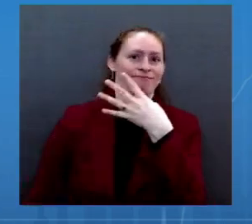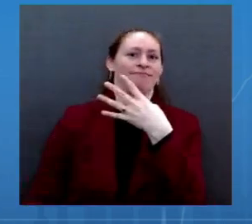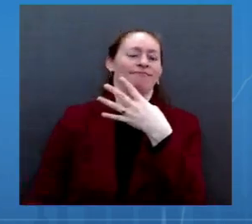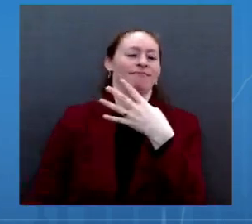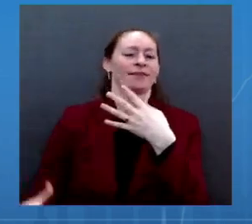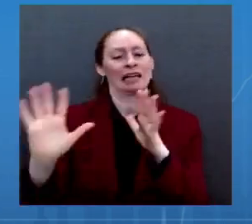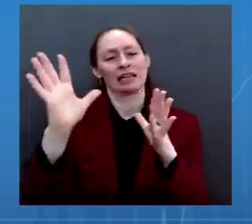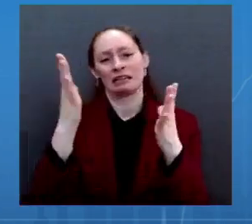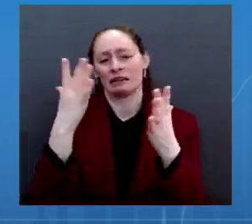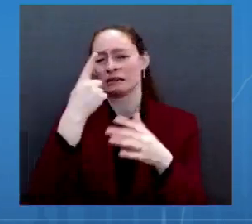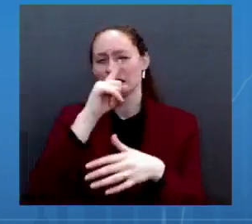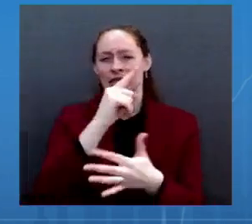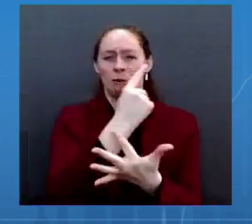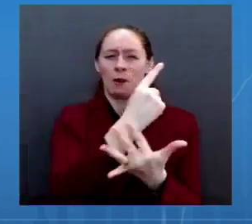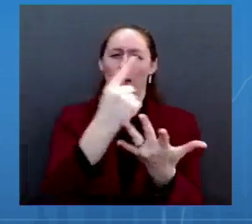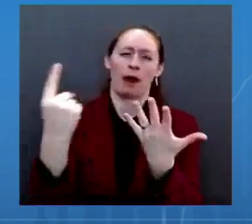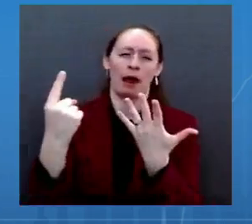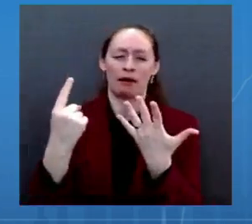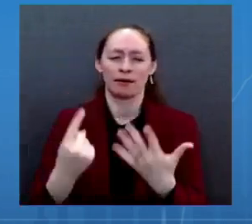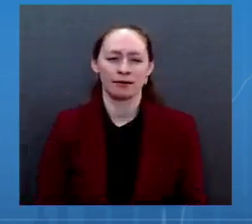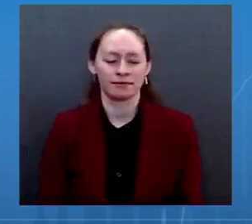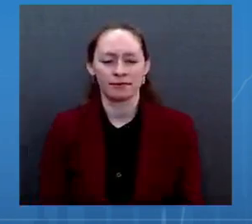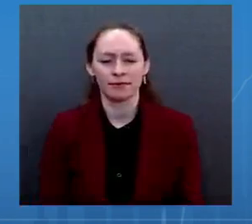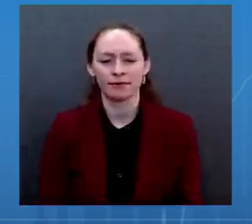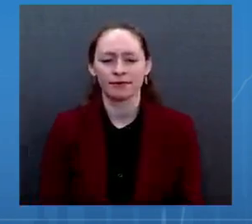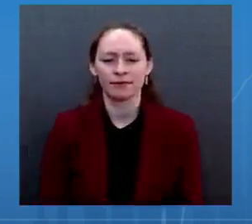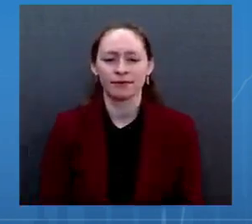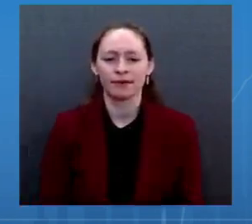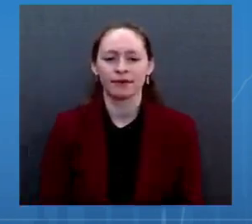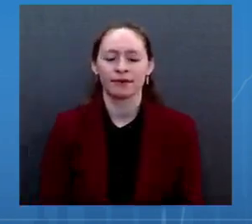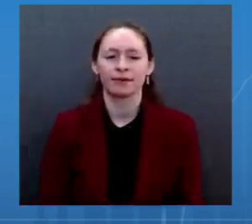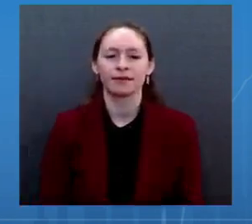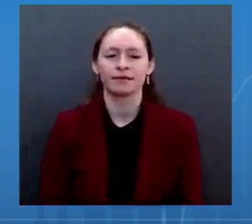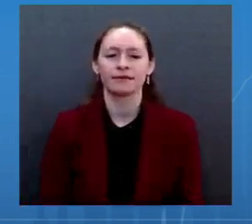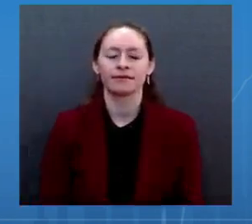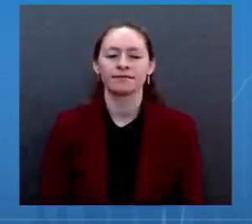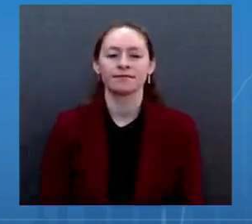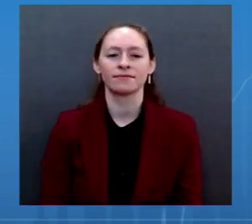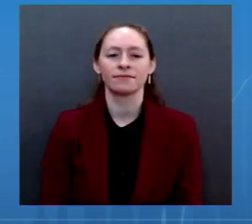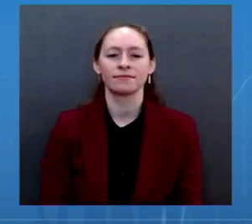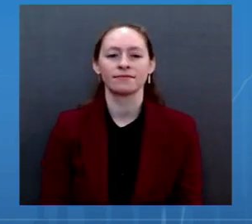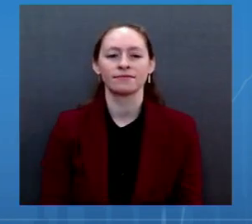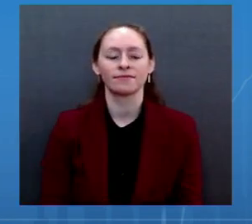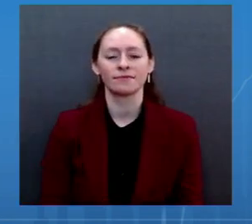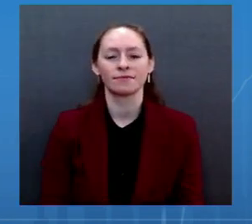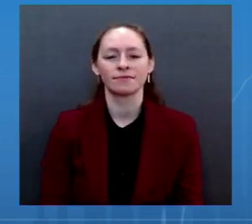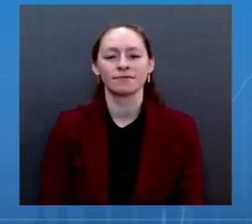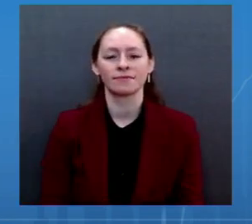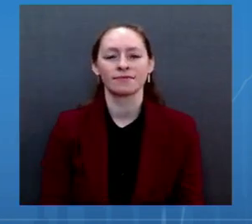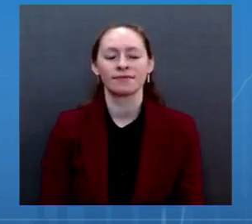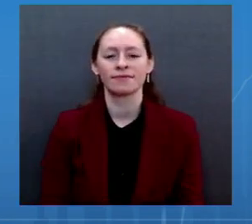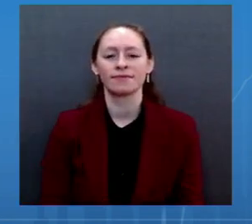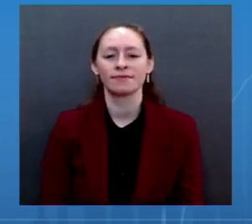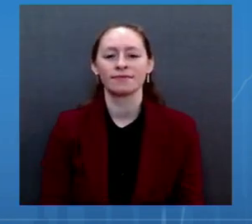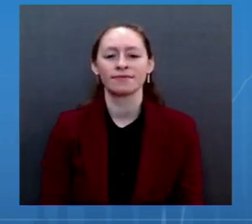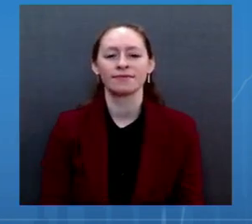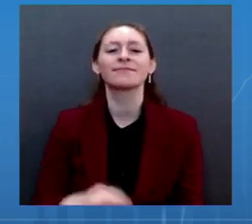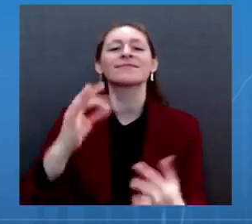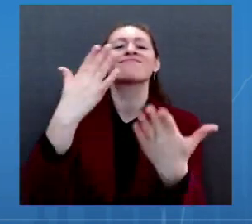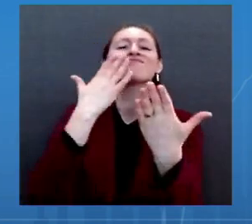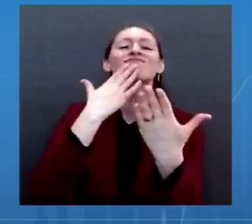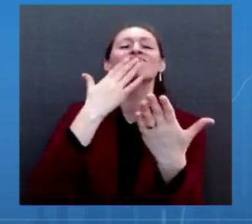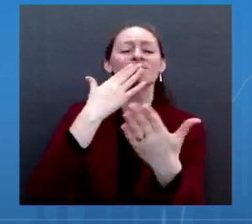Bloomberg. Hi, thank you so much for taking my question. I know Dr. Wolinski has said part of the reason that CDC